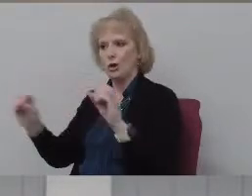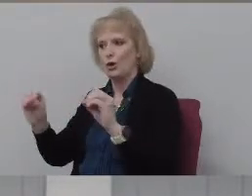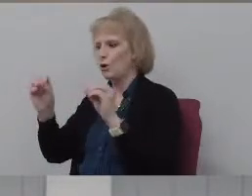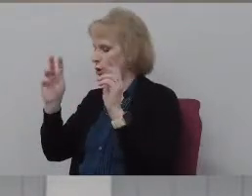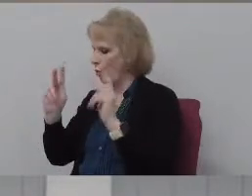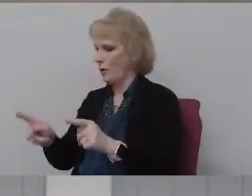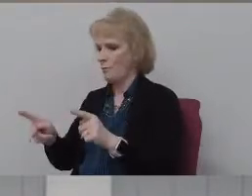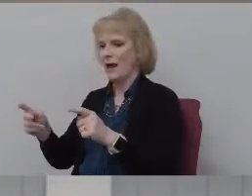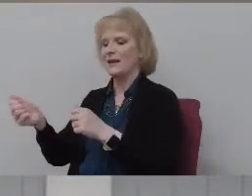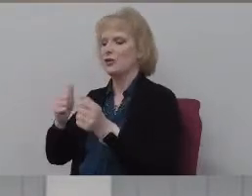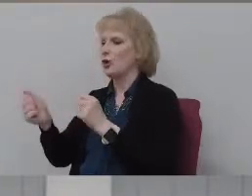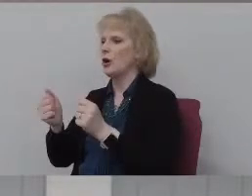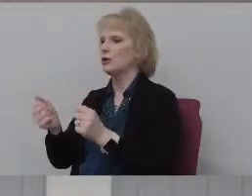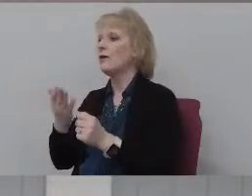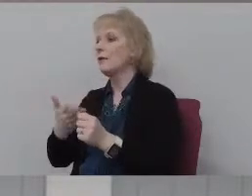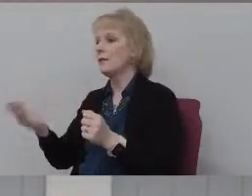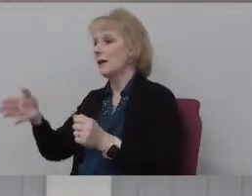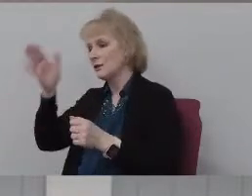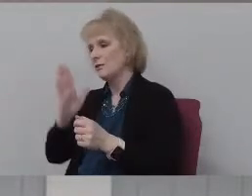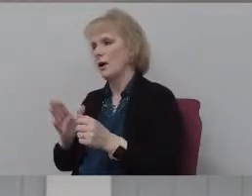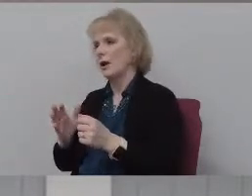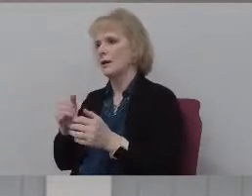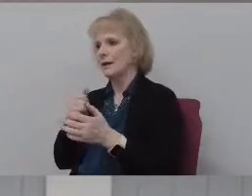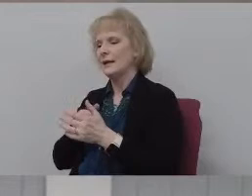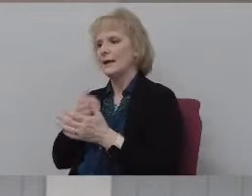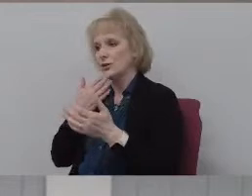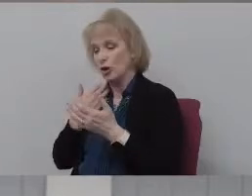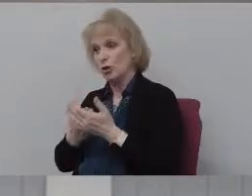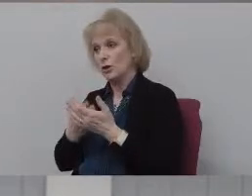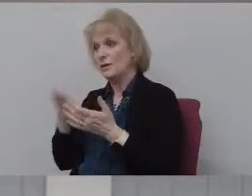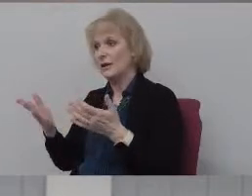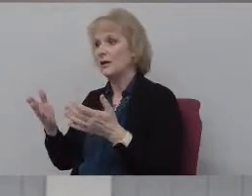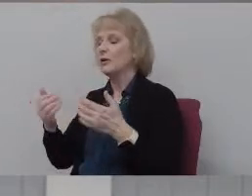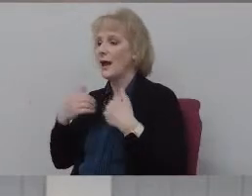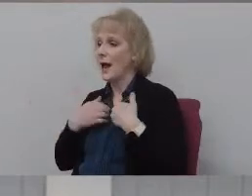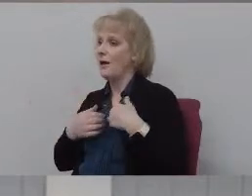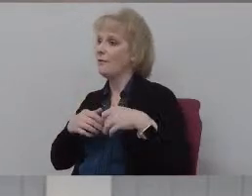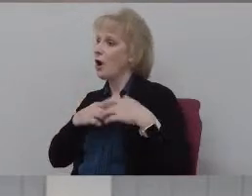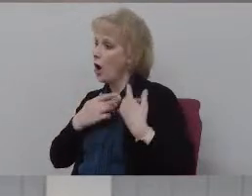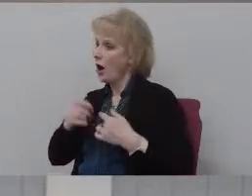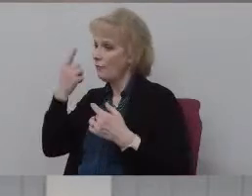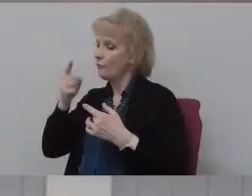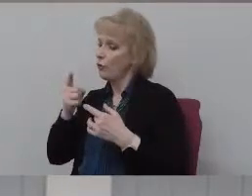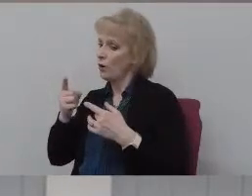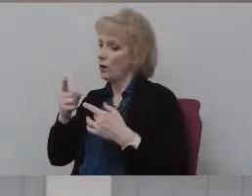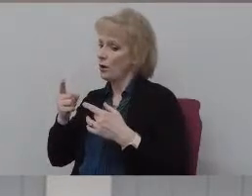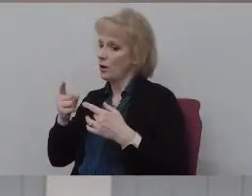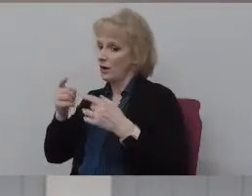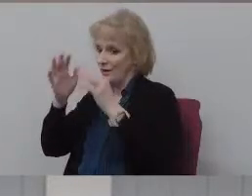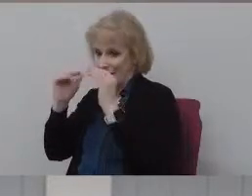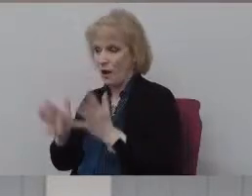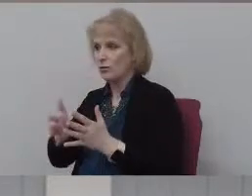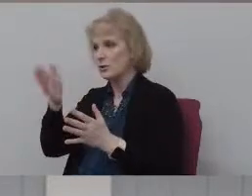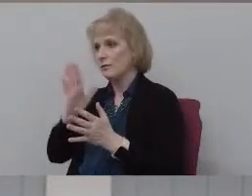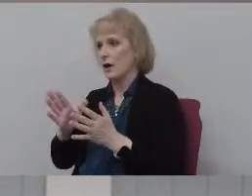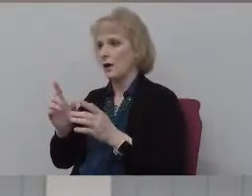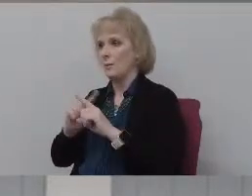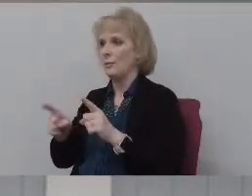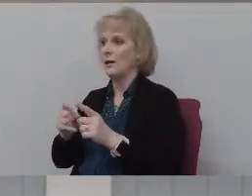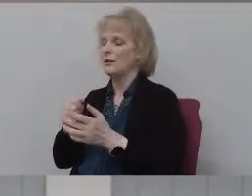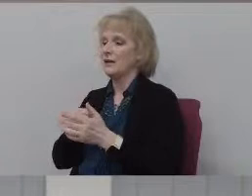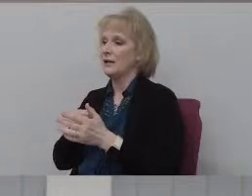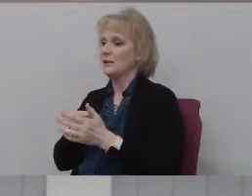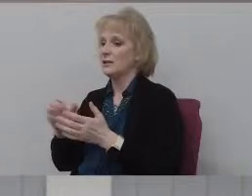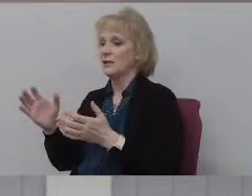things of God. God is in charge. That's a good thing to have a heart for the house of God, but it is another thing to take charge